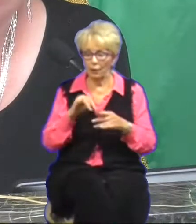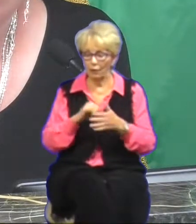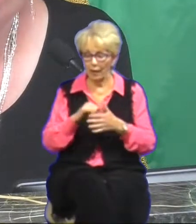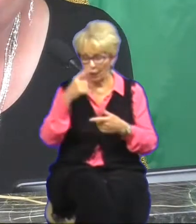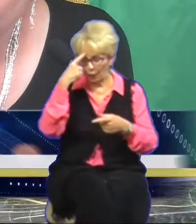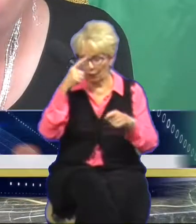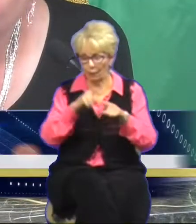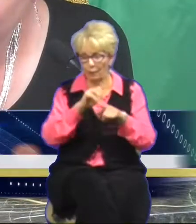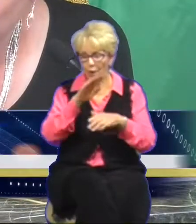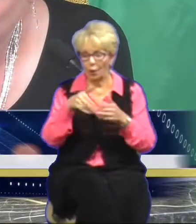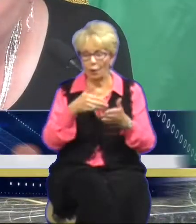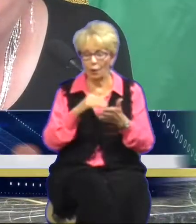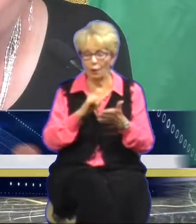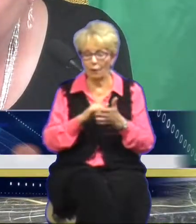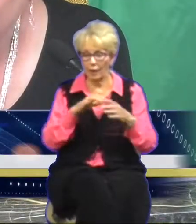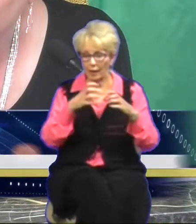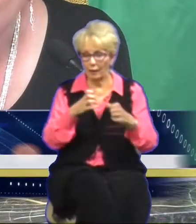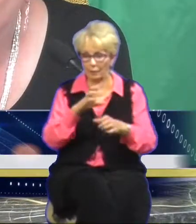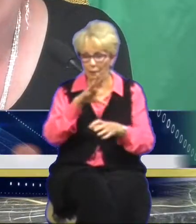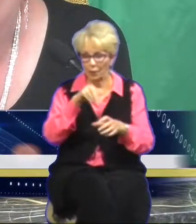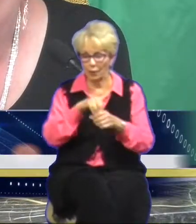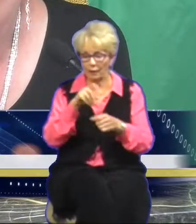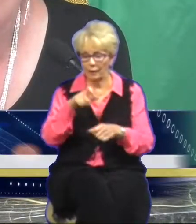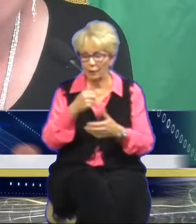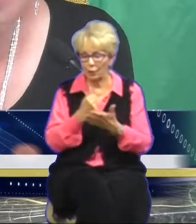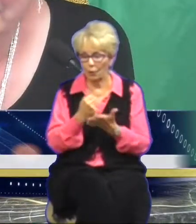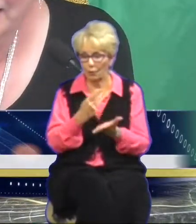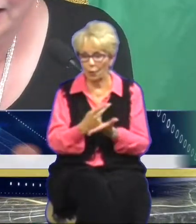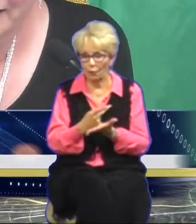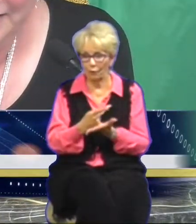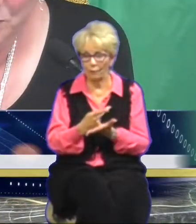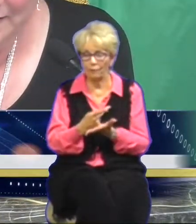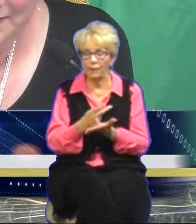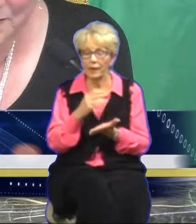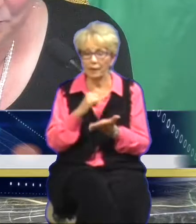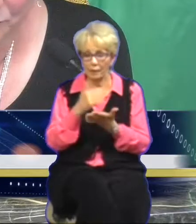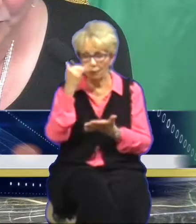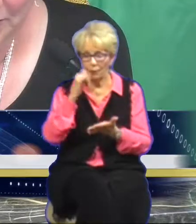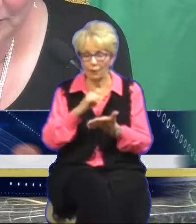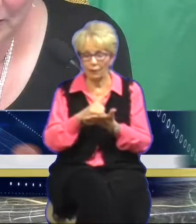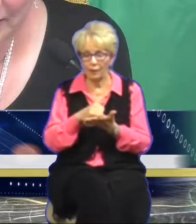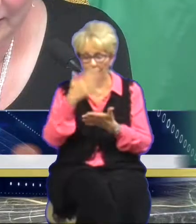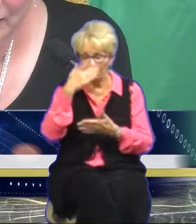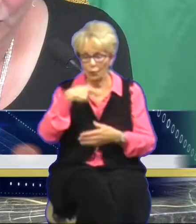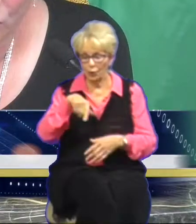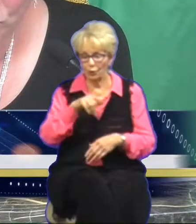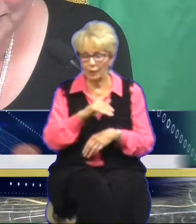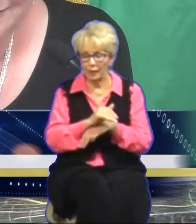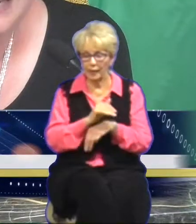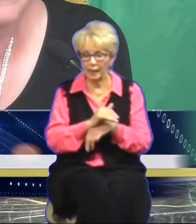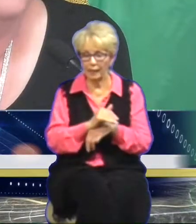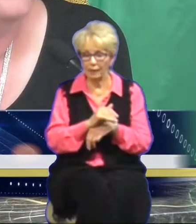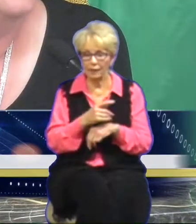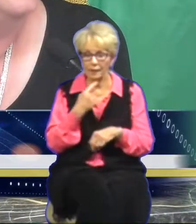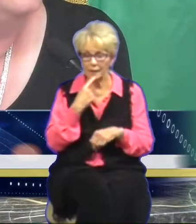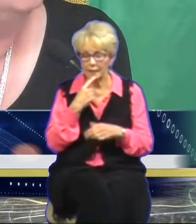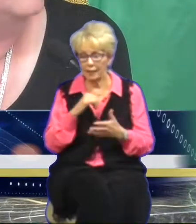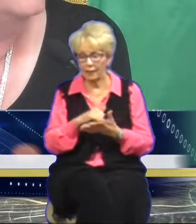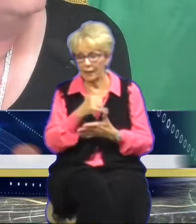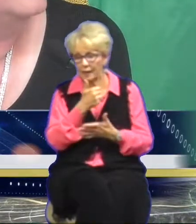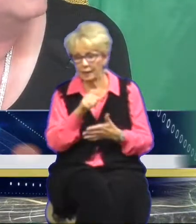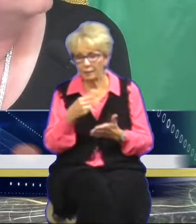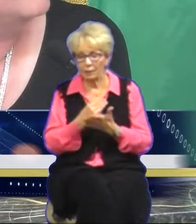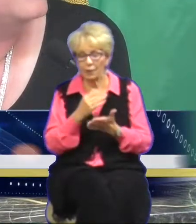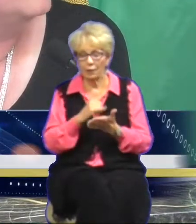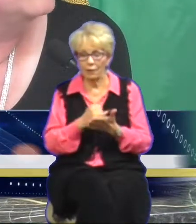which all the entities that participate have to approve, and that's why this is before you tonight, would say that any